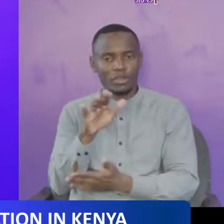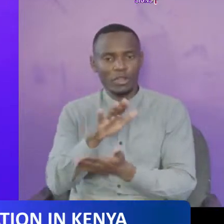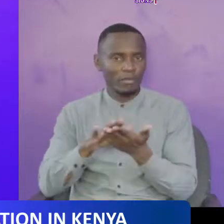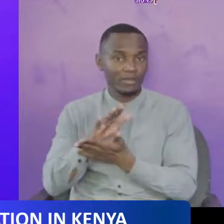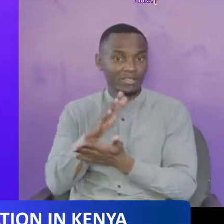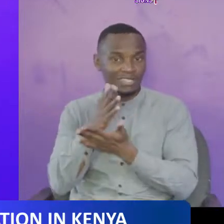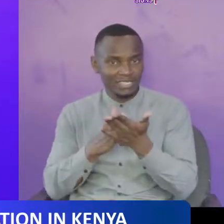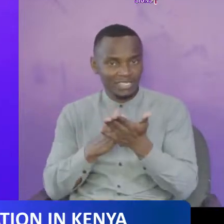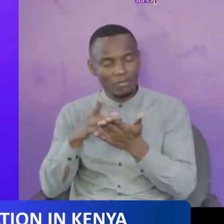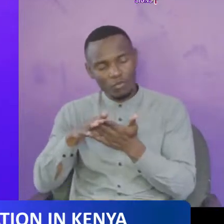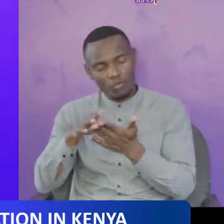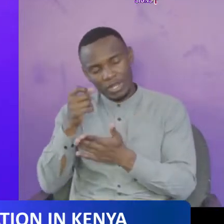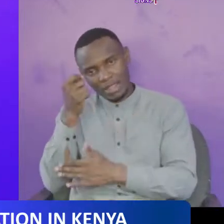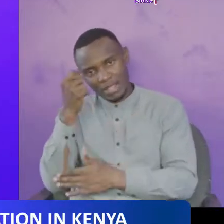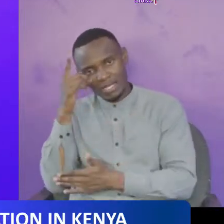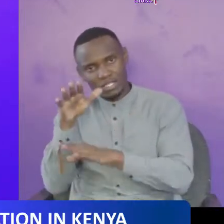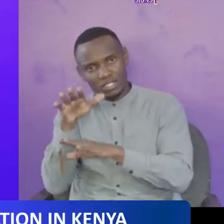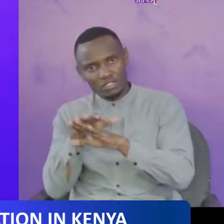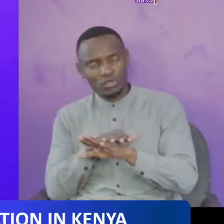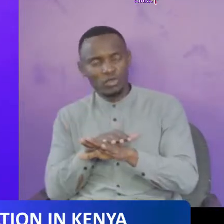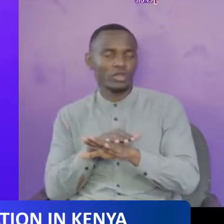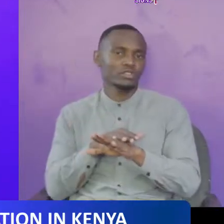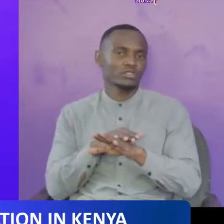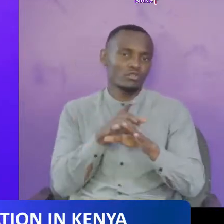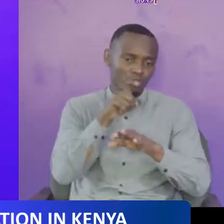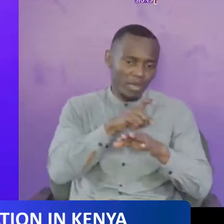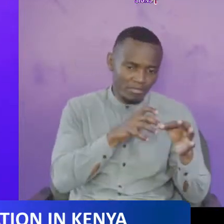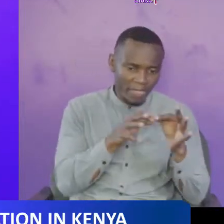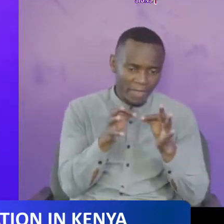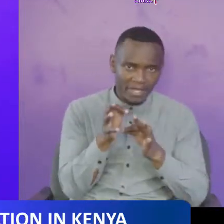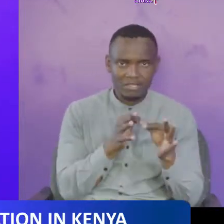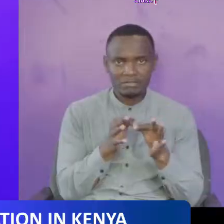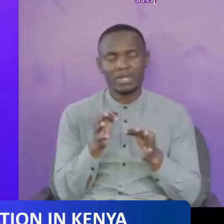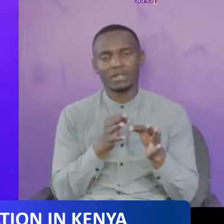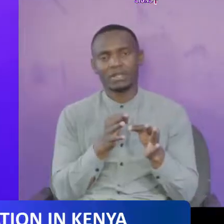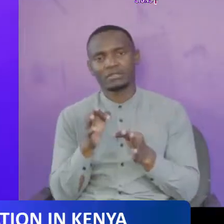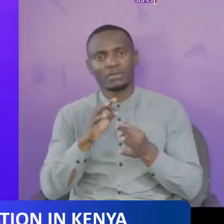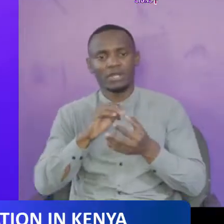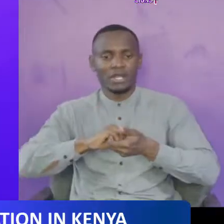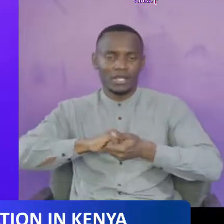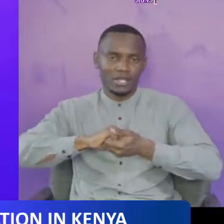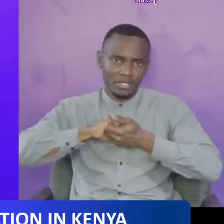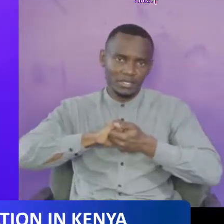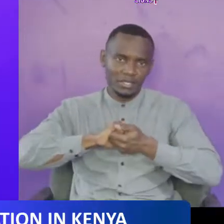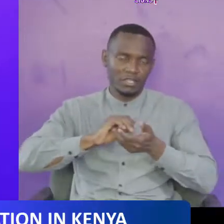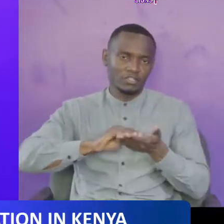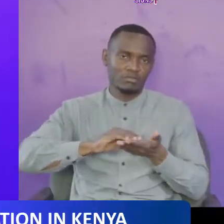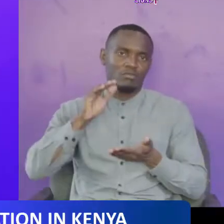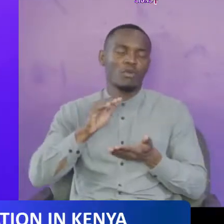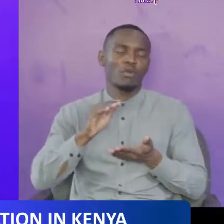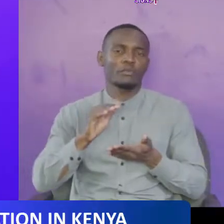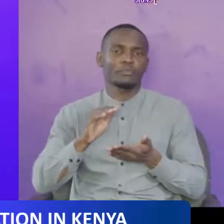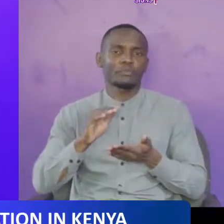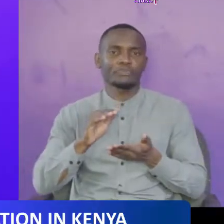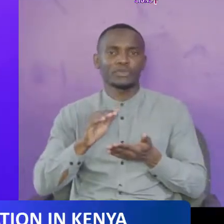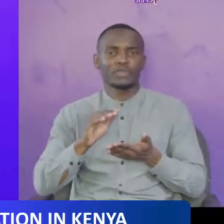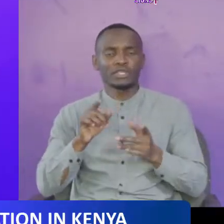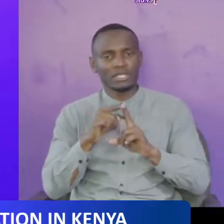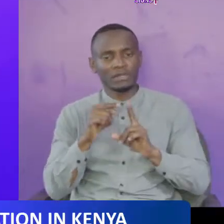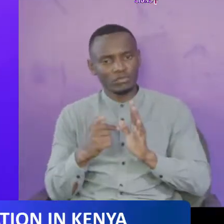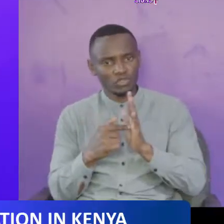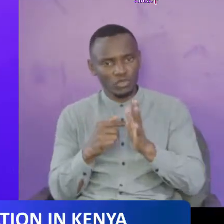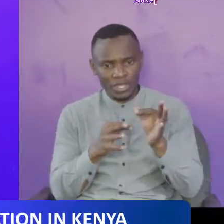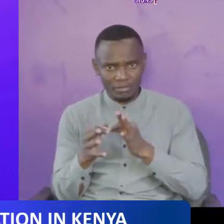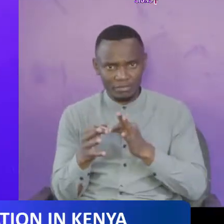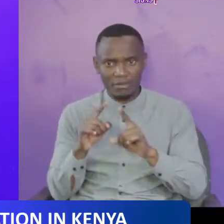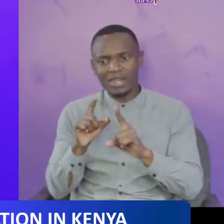on, hey, you need to touch this, you need to go there, you need to engage with this forum, the portal, this is how it works. But some